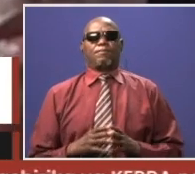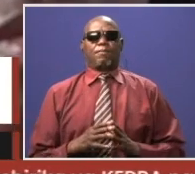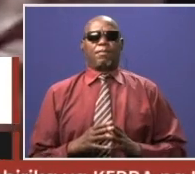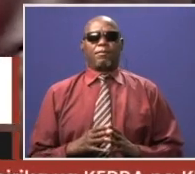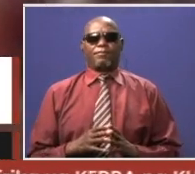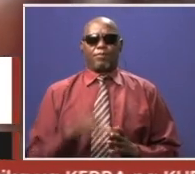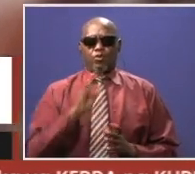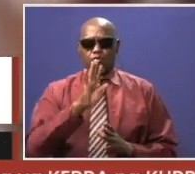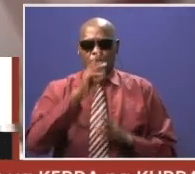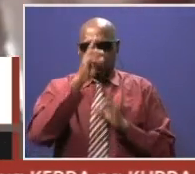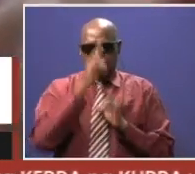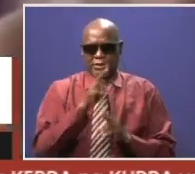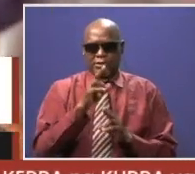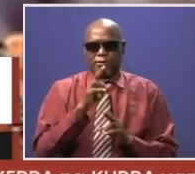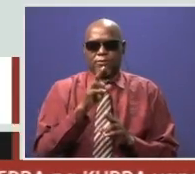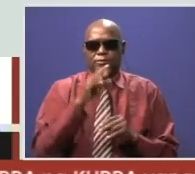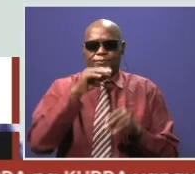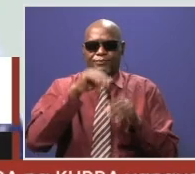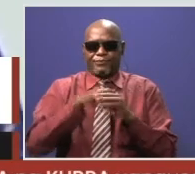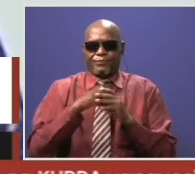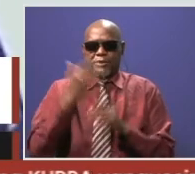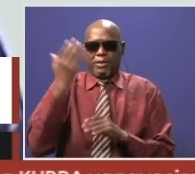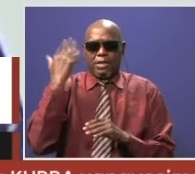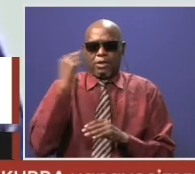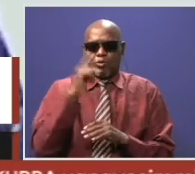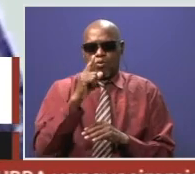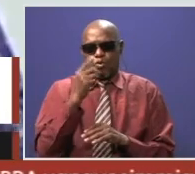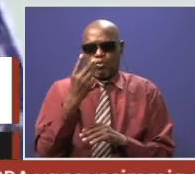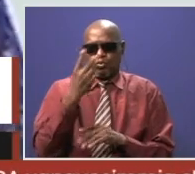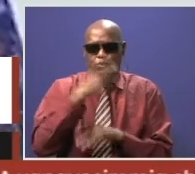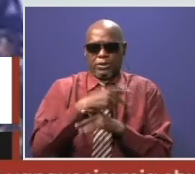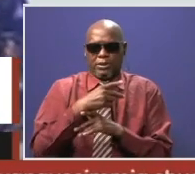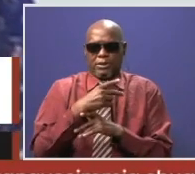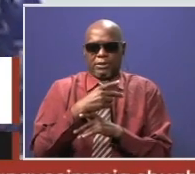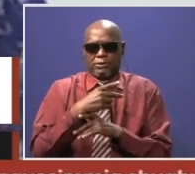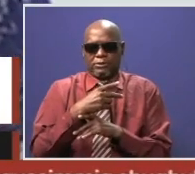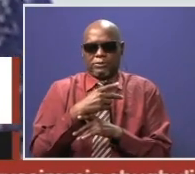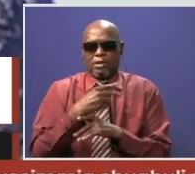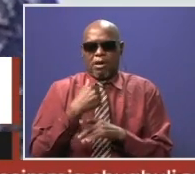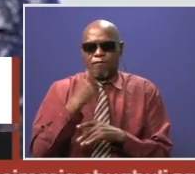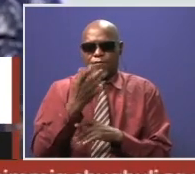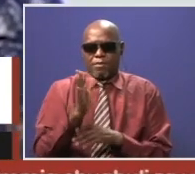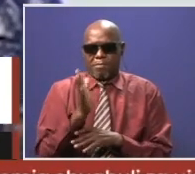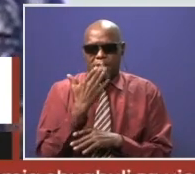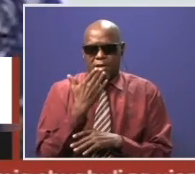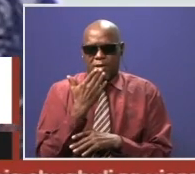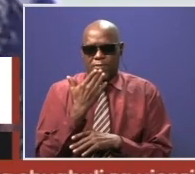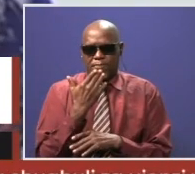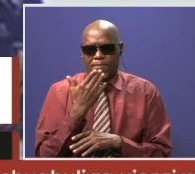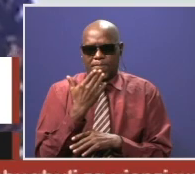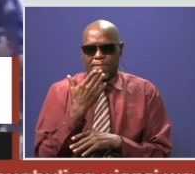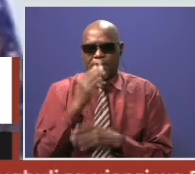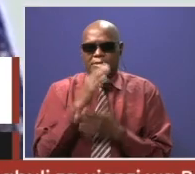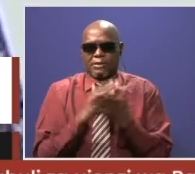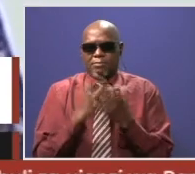Your Excellency, in the last one or two days, we have received feedback on some of the things that we need to